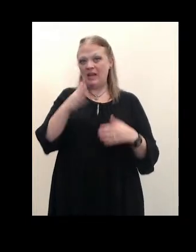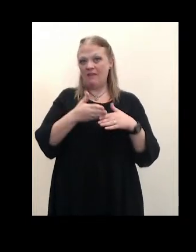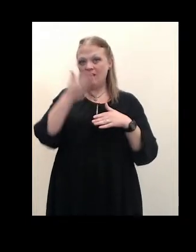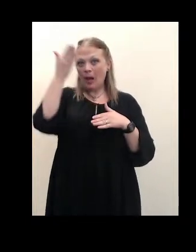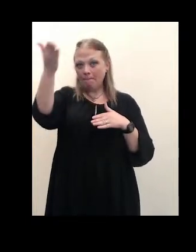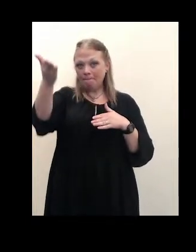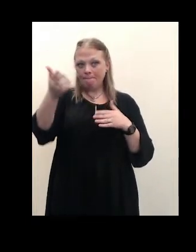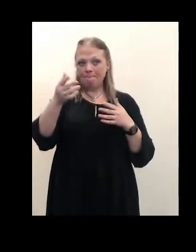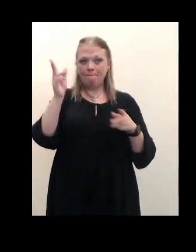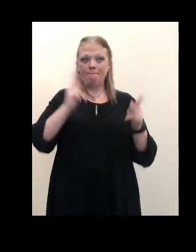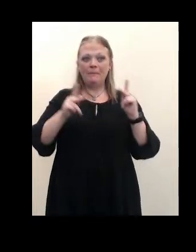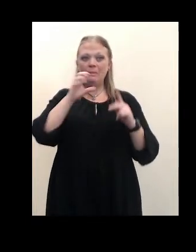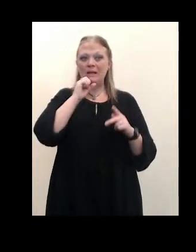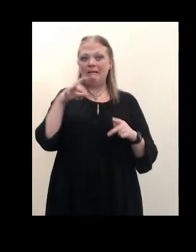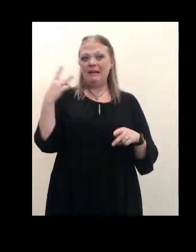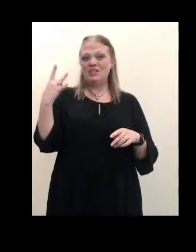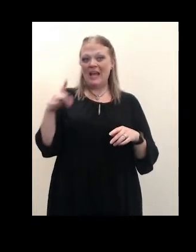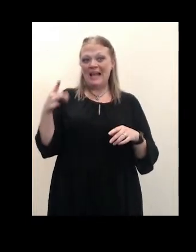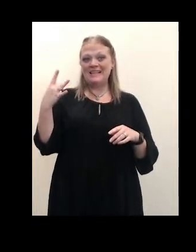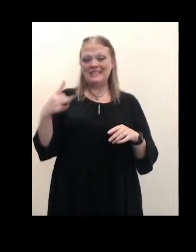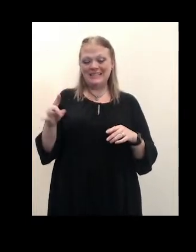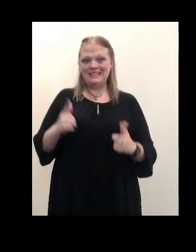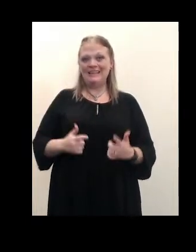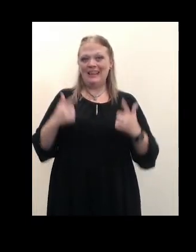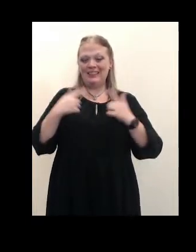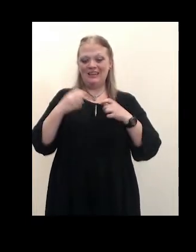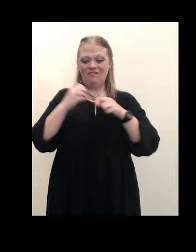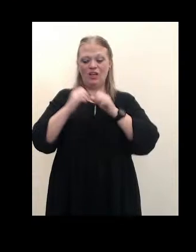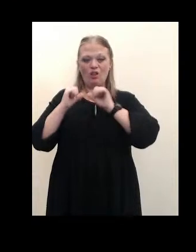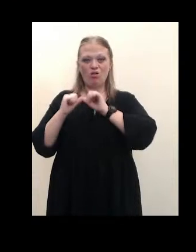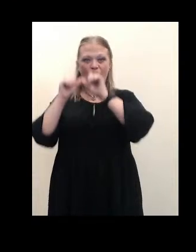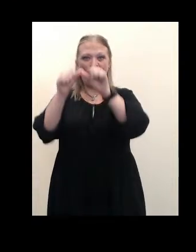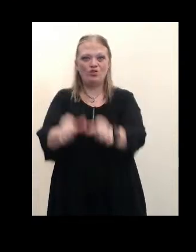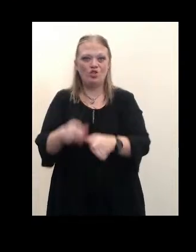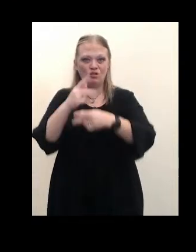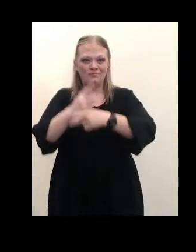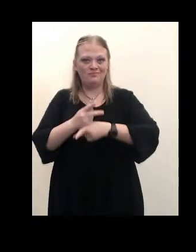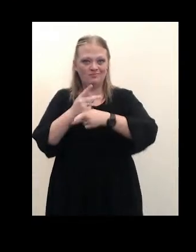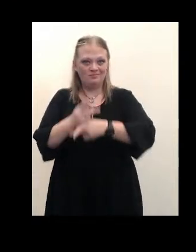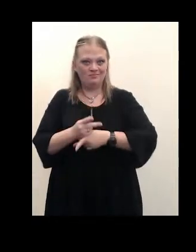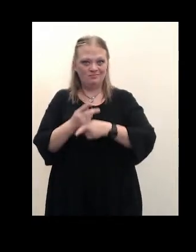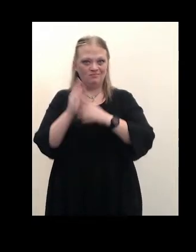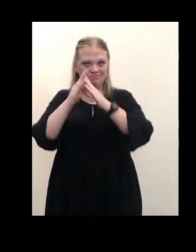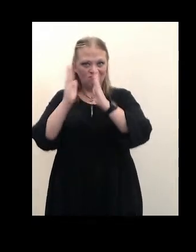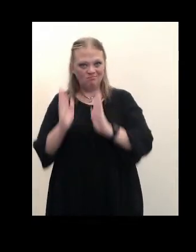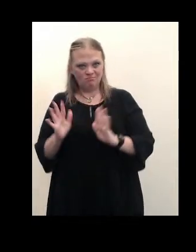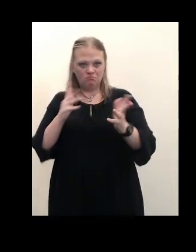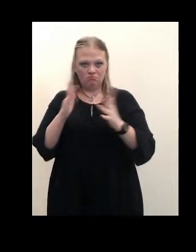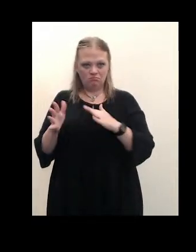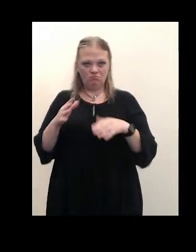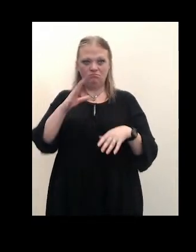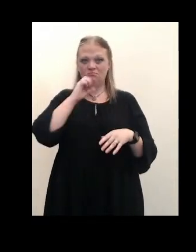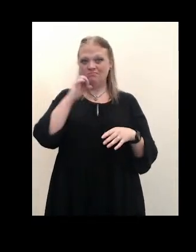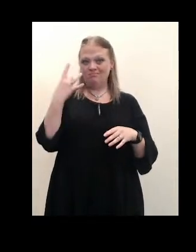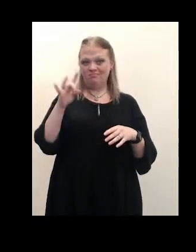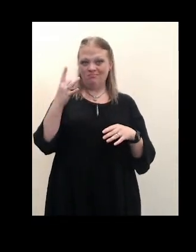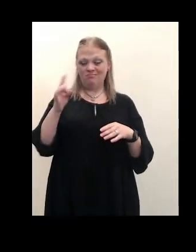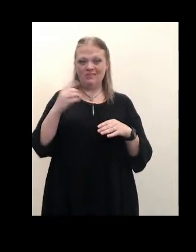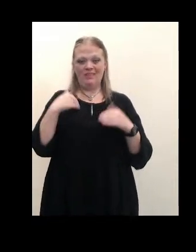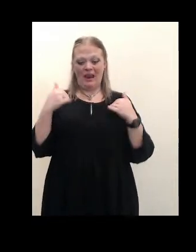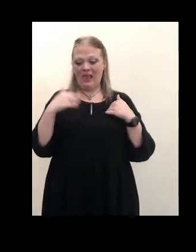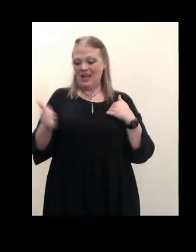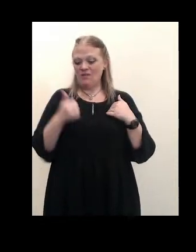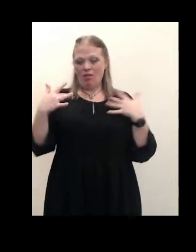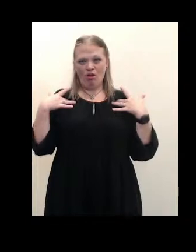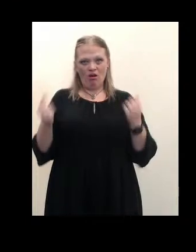People who are 18 and up who live in long-term care settings, people who are 18 and up who have underlying medical conditions, and I'm sure